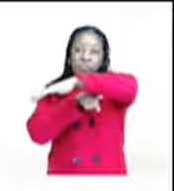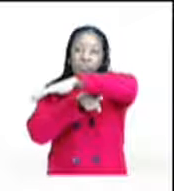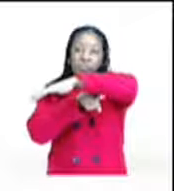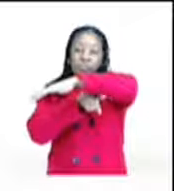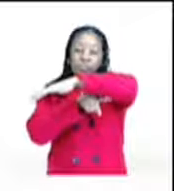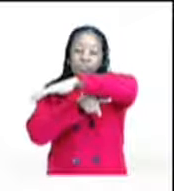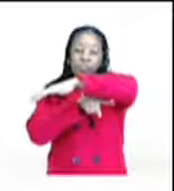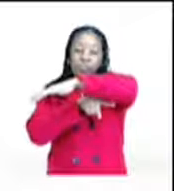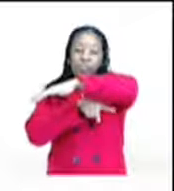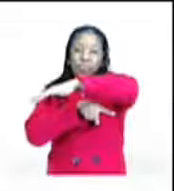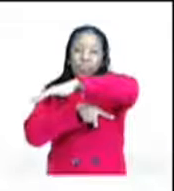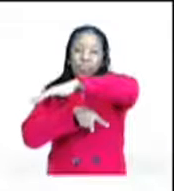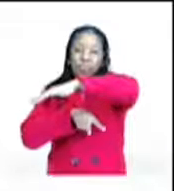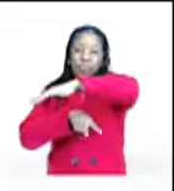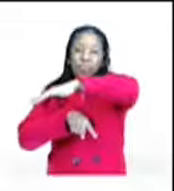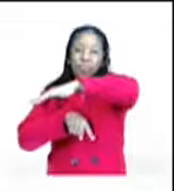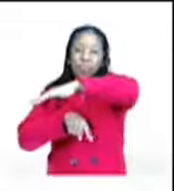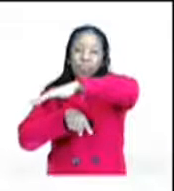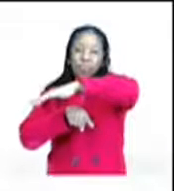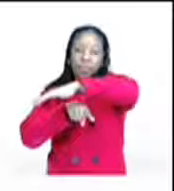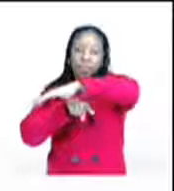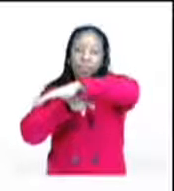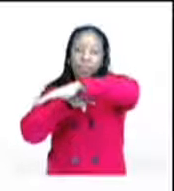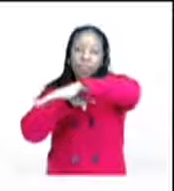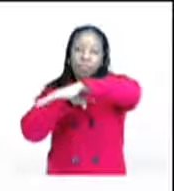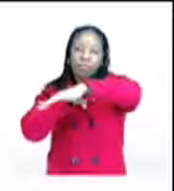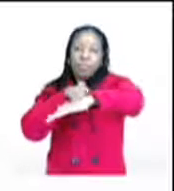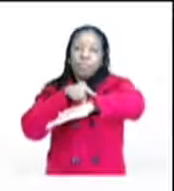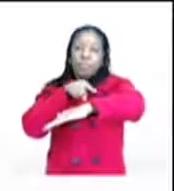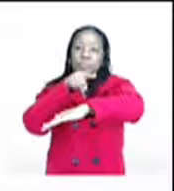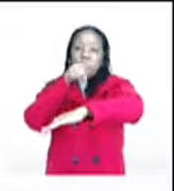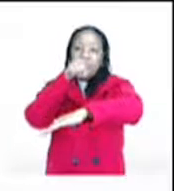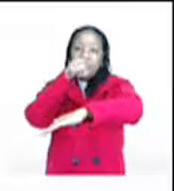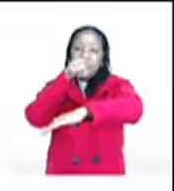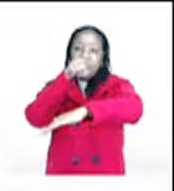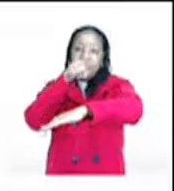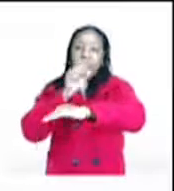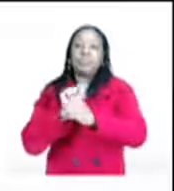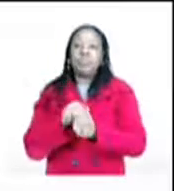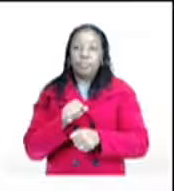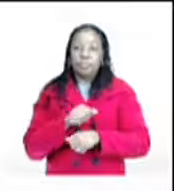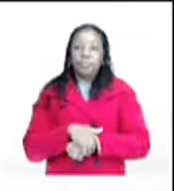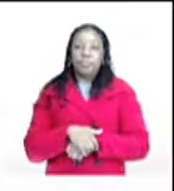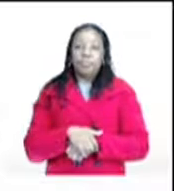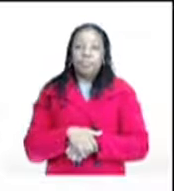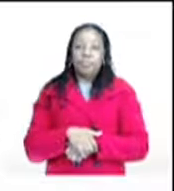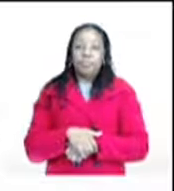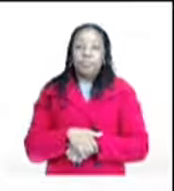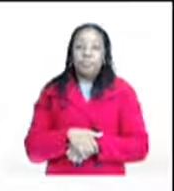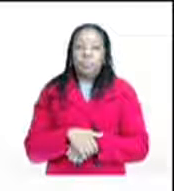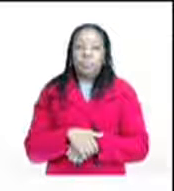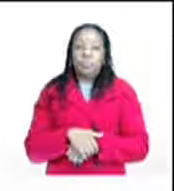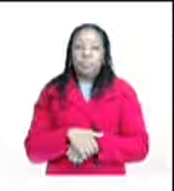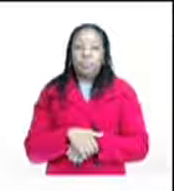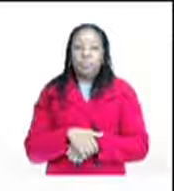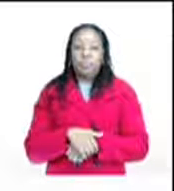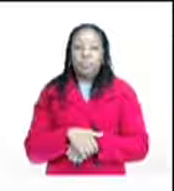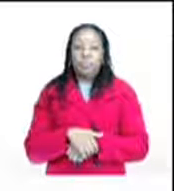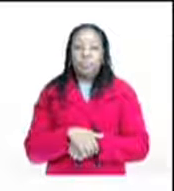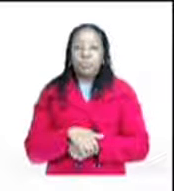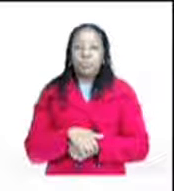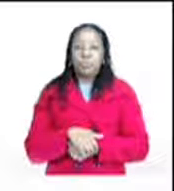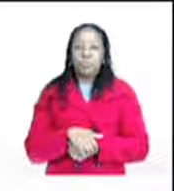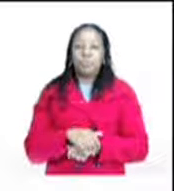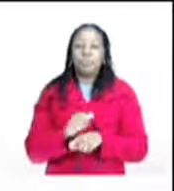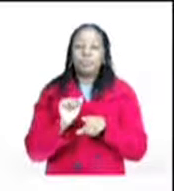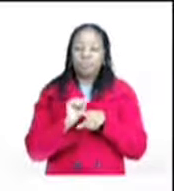left-hand side, around the dark tummy, and up, up, up, up, up.